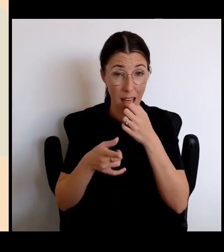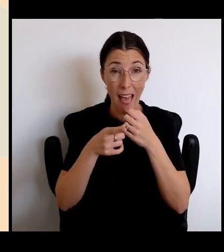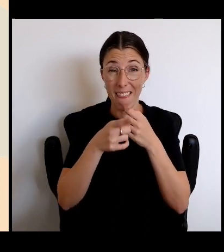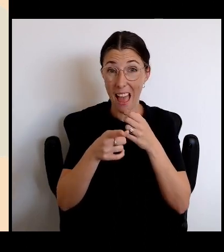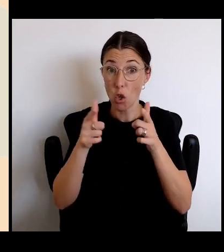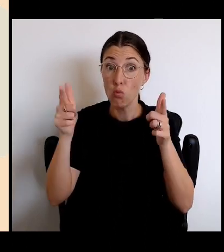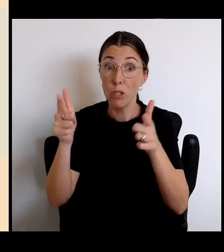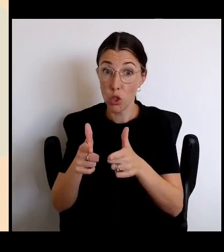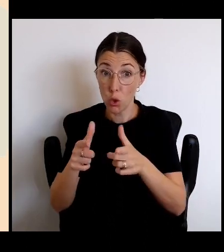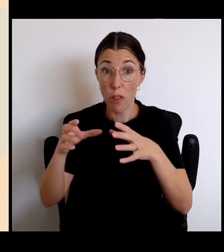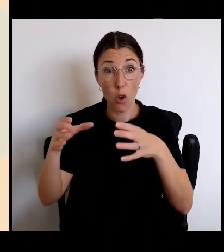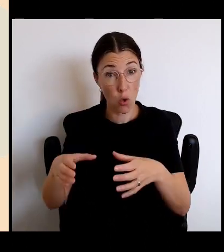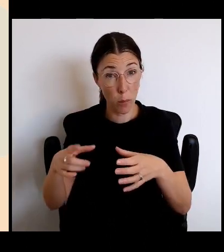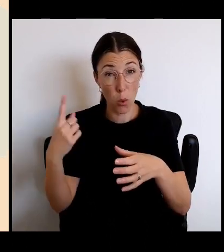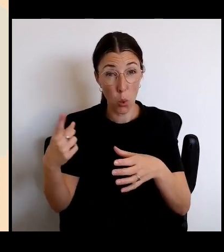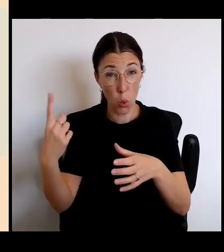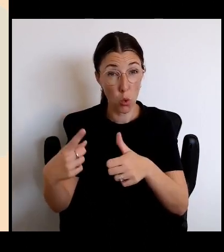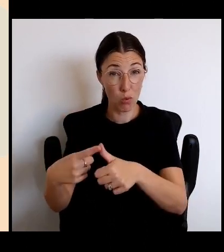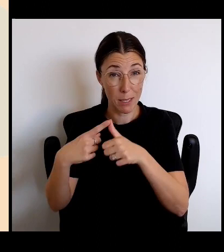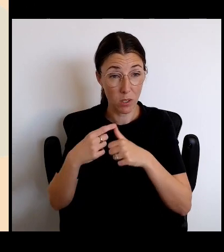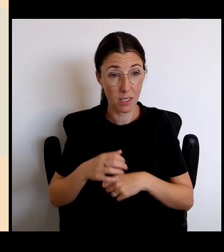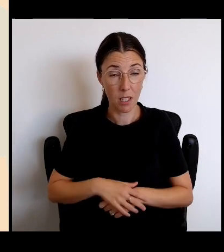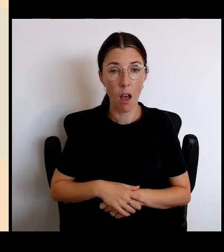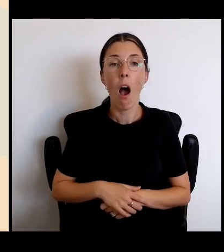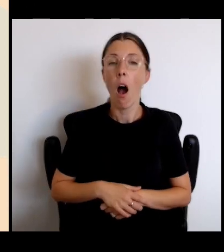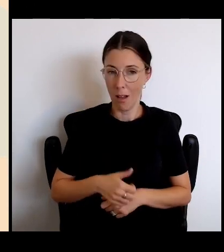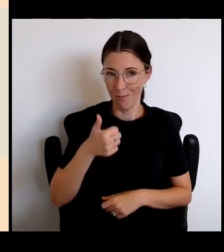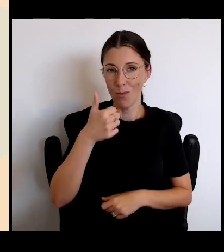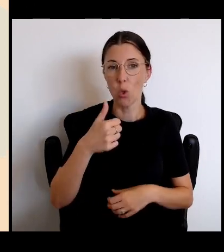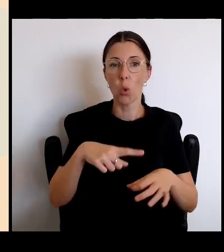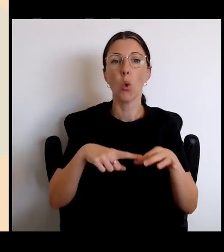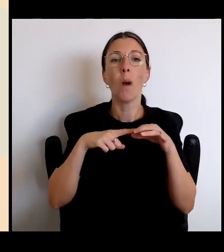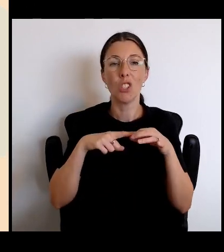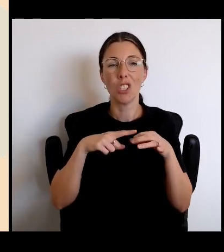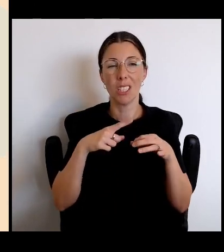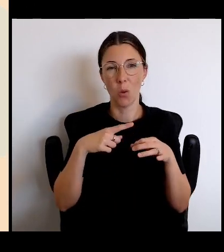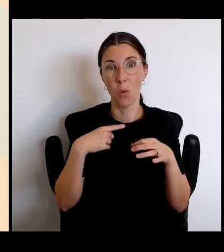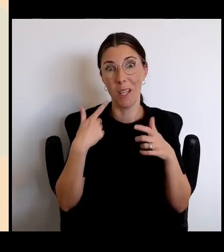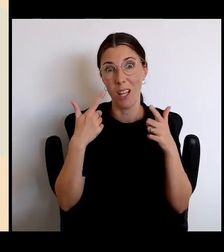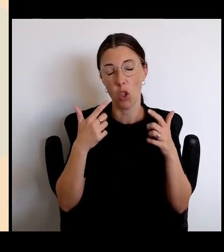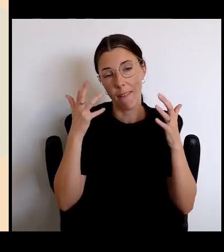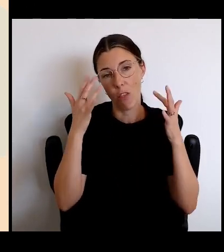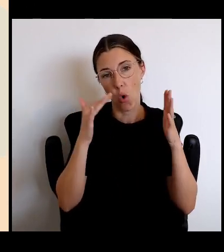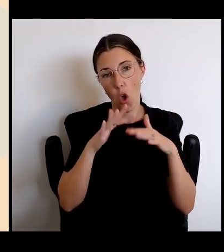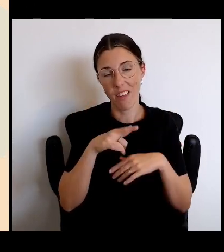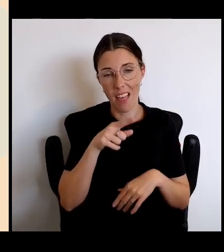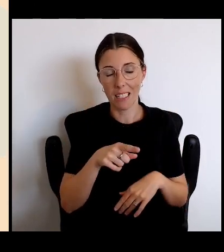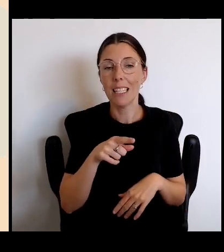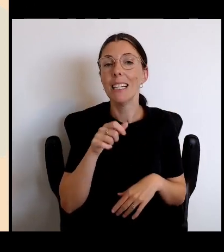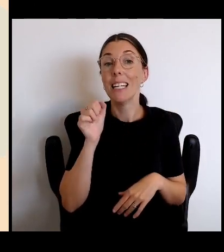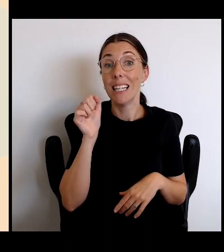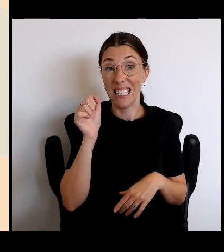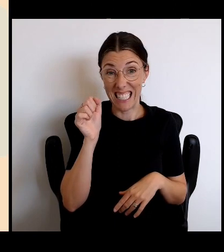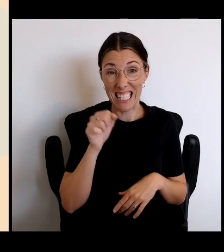Great question. As researchers, it's one that we agonise over all the time. Yes, undoubtedly, we would